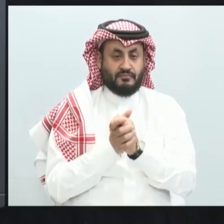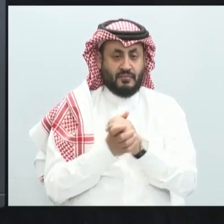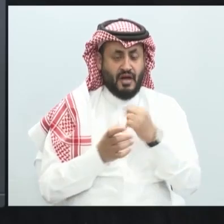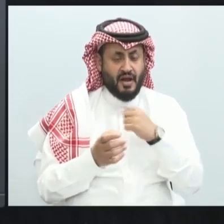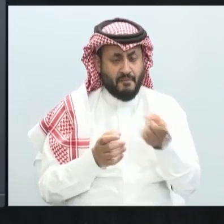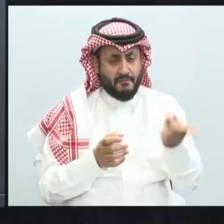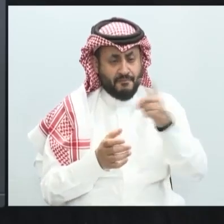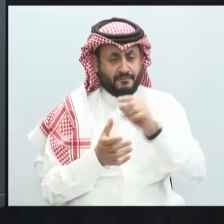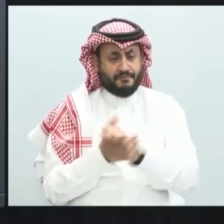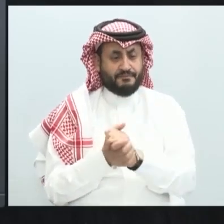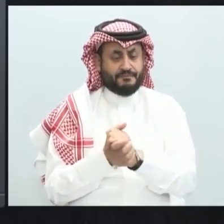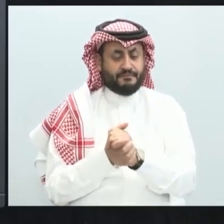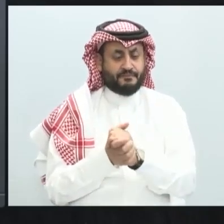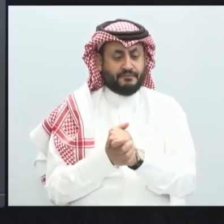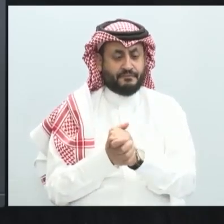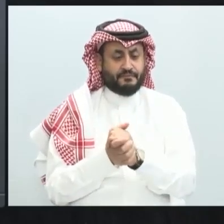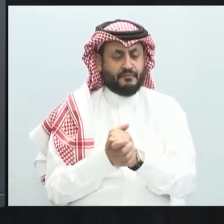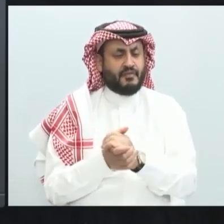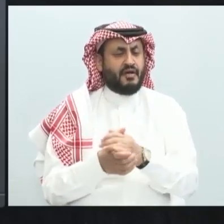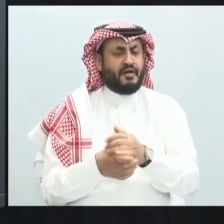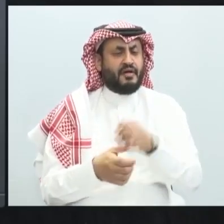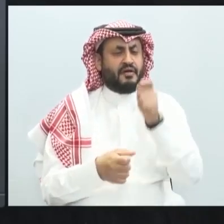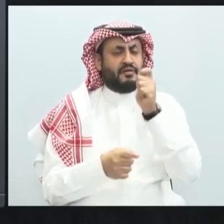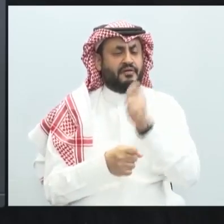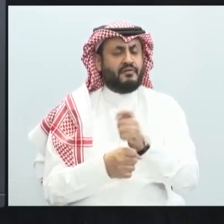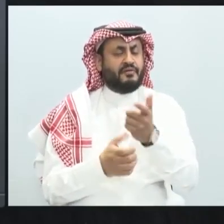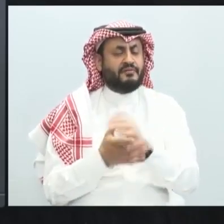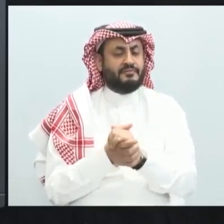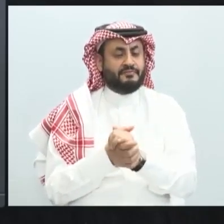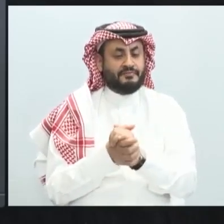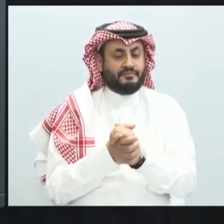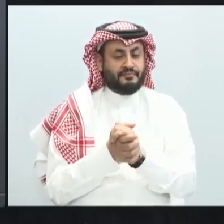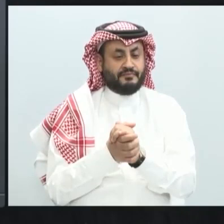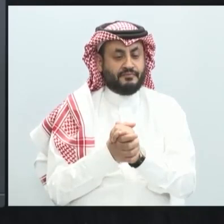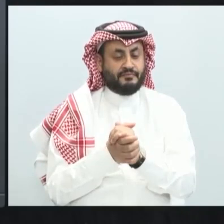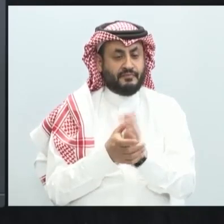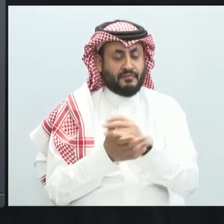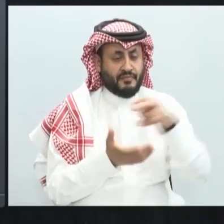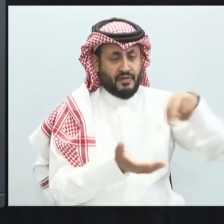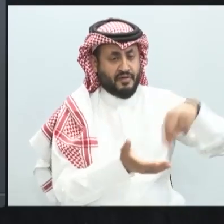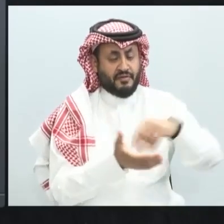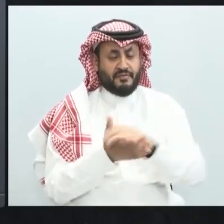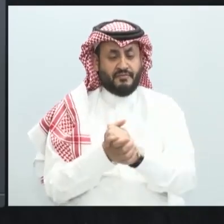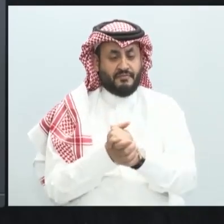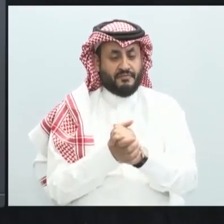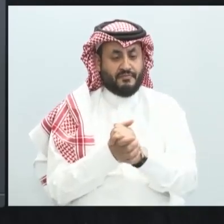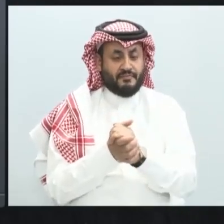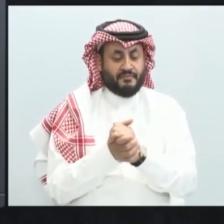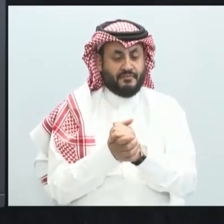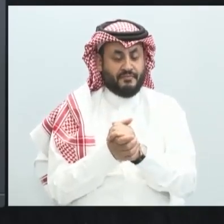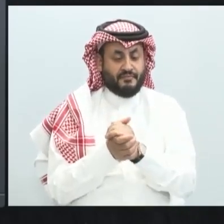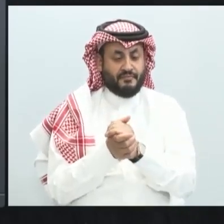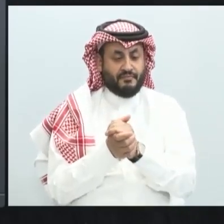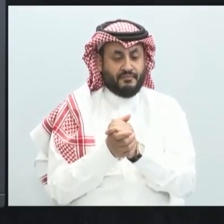to, and what is the verb that we use after going to? Visit. I am going